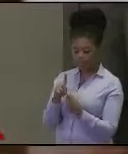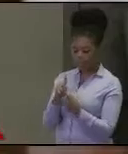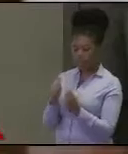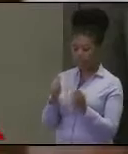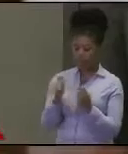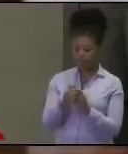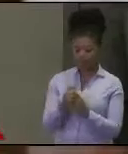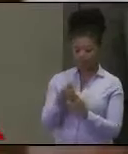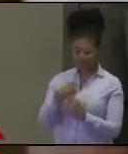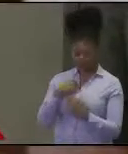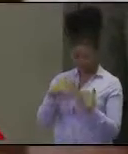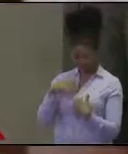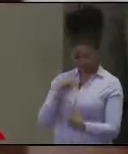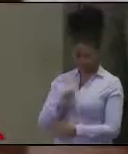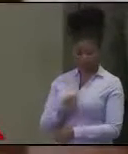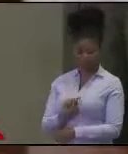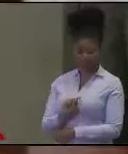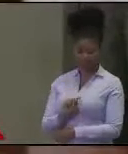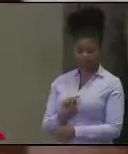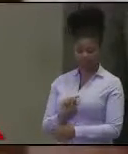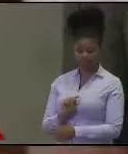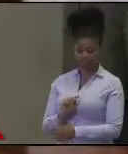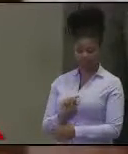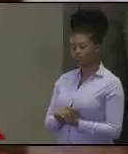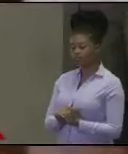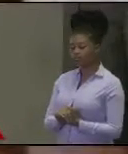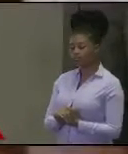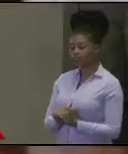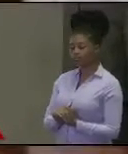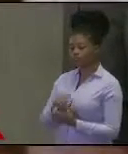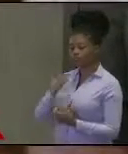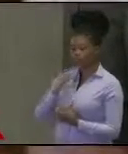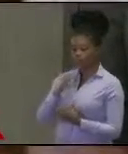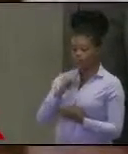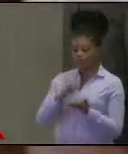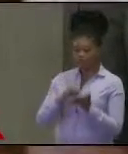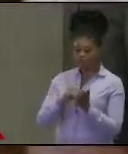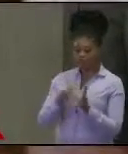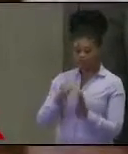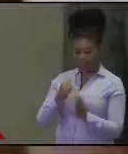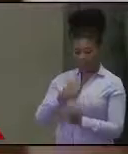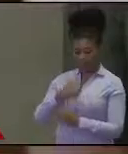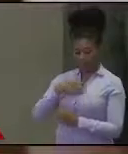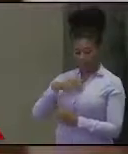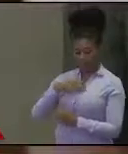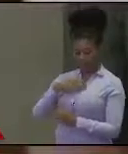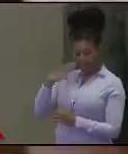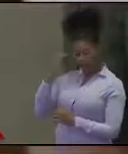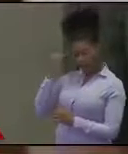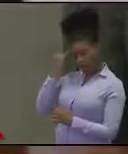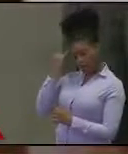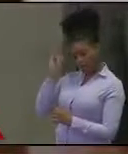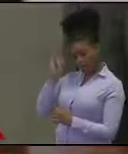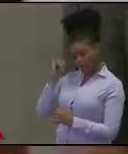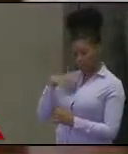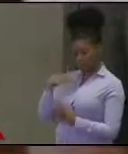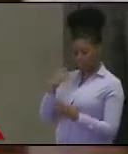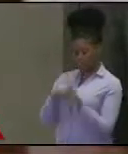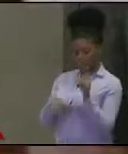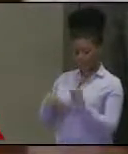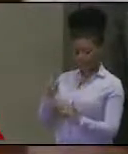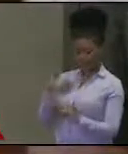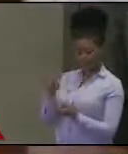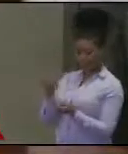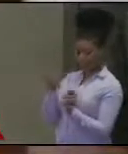So I was interested in that. So it was just driven by my own thinking. So sometimes you don't understand.